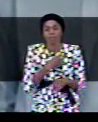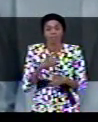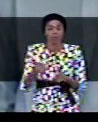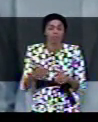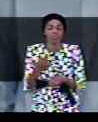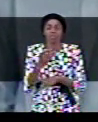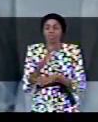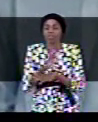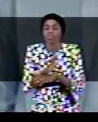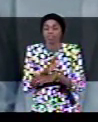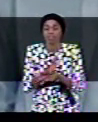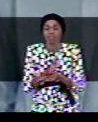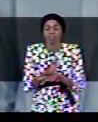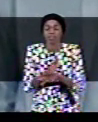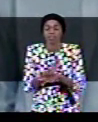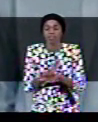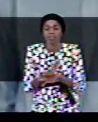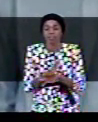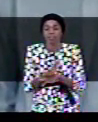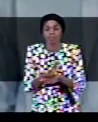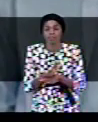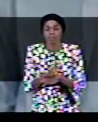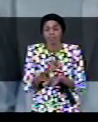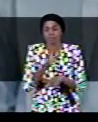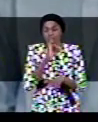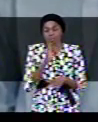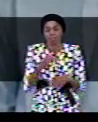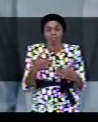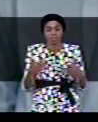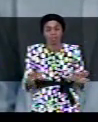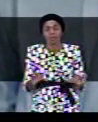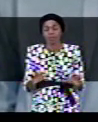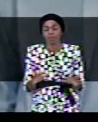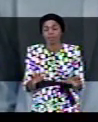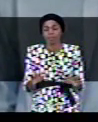and when all in the mill work is